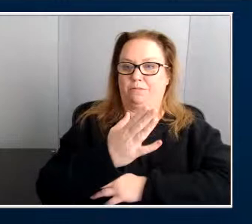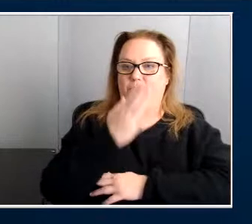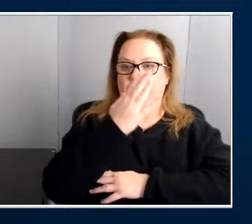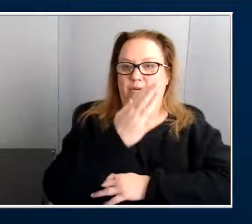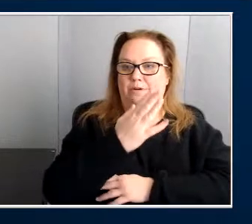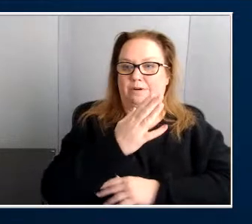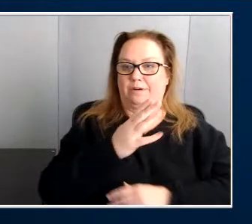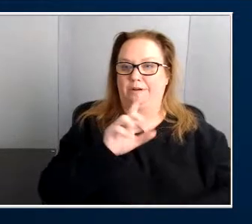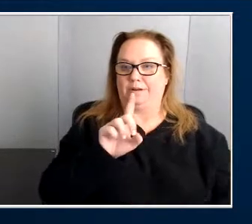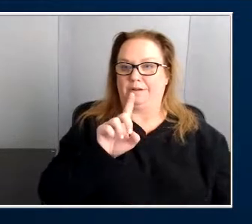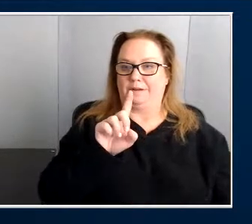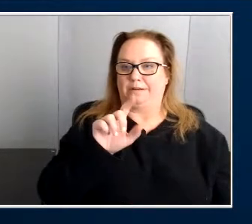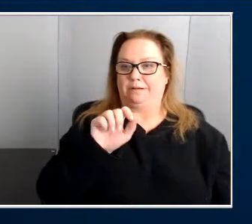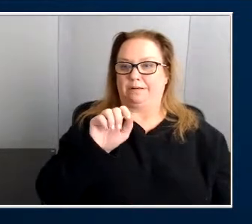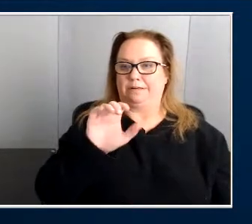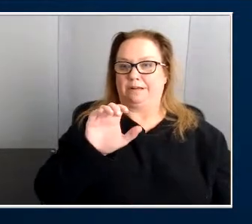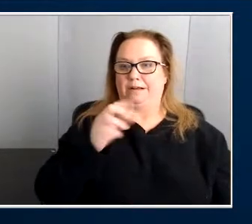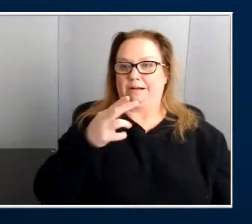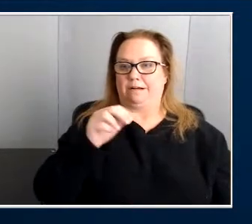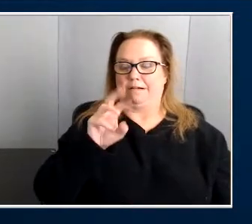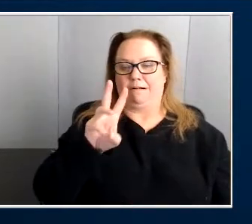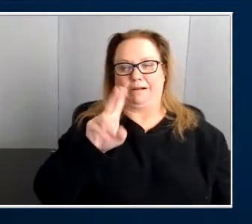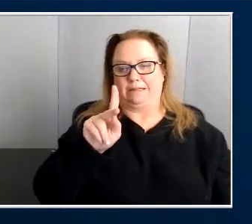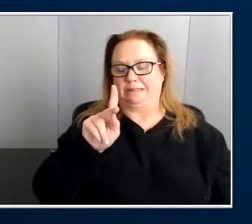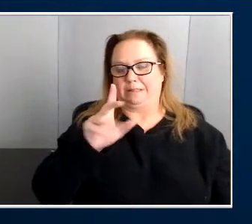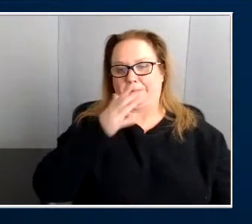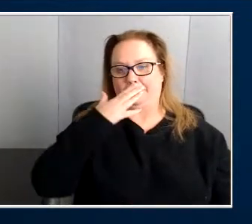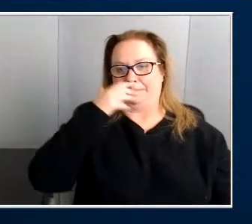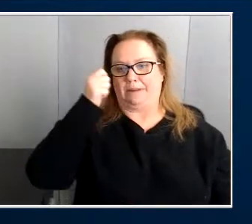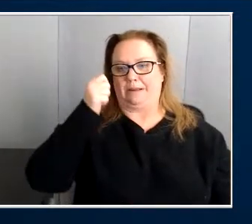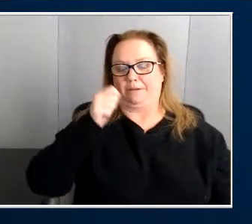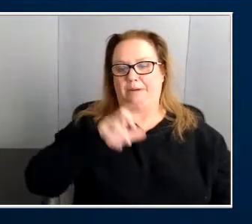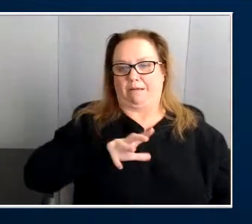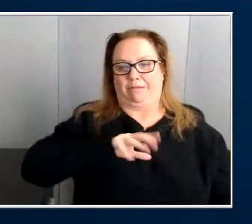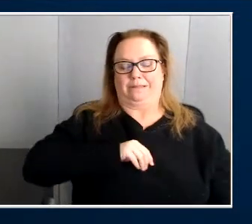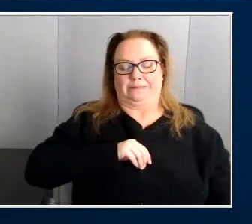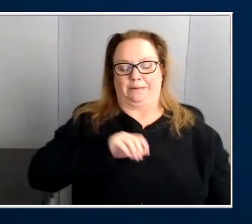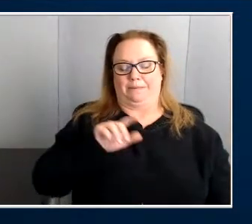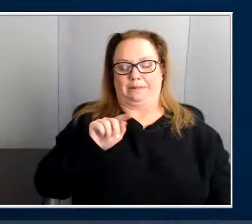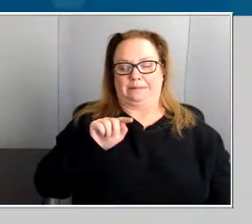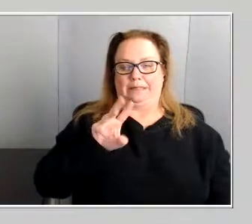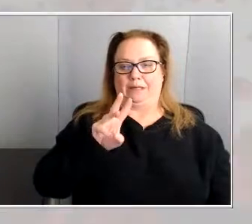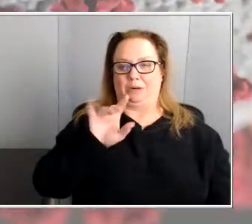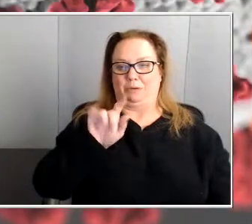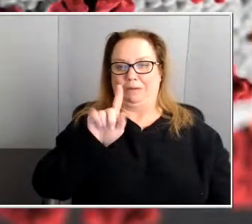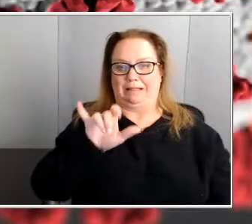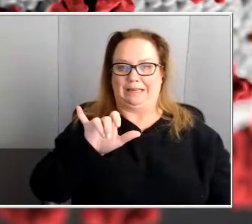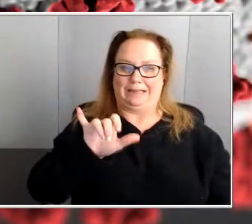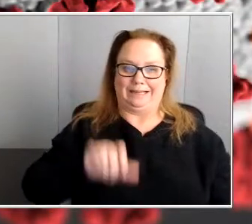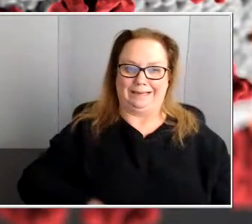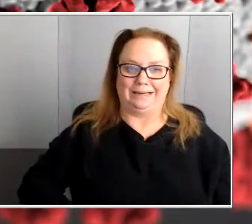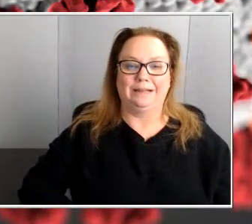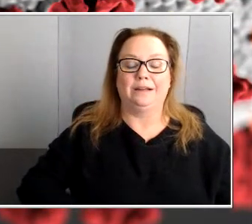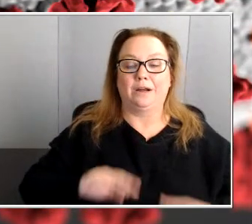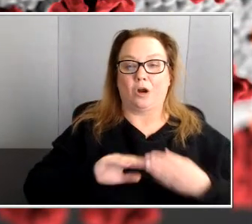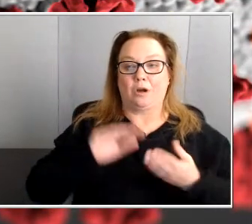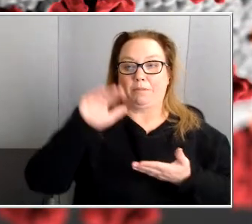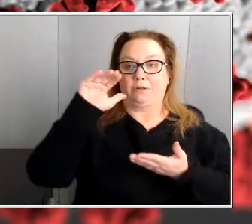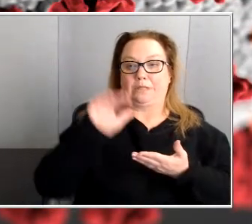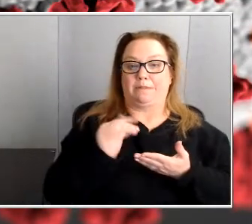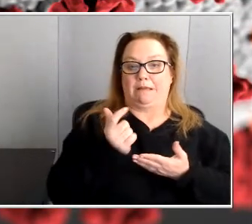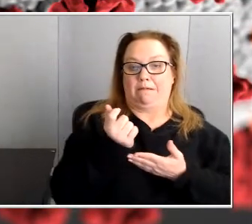Doc Hawk. It's not as cool. I'll work on it for you. But I'll live with that. Okay. All right. So we've seen our numbers come down a little bit. We